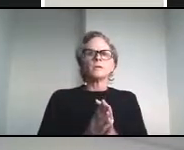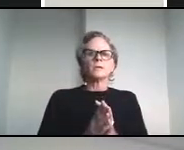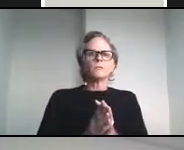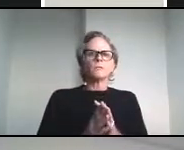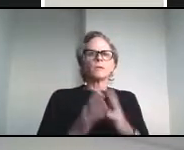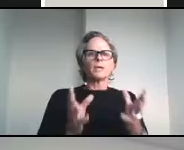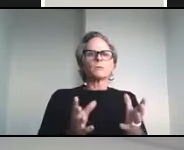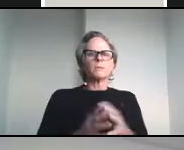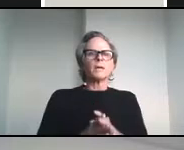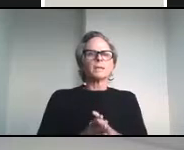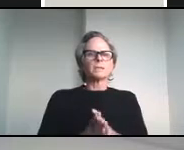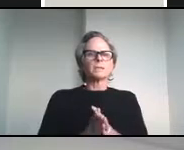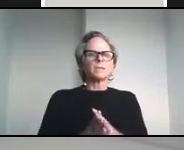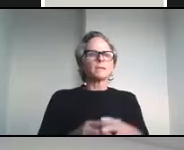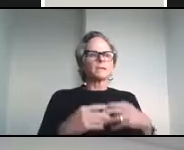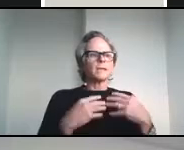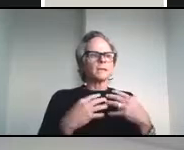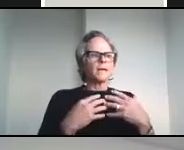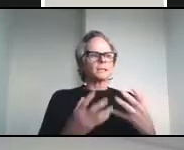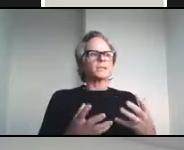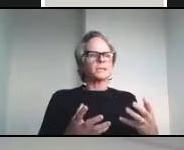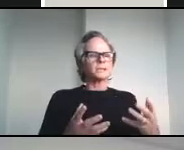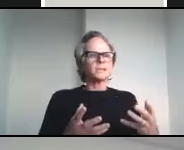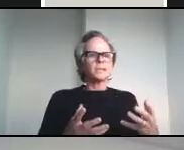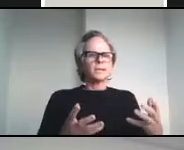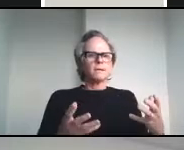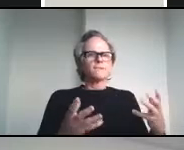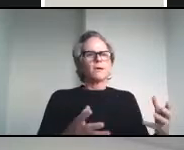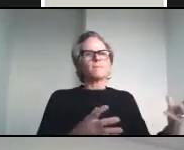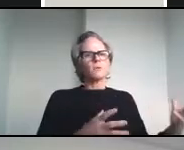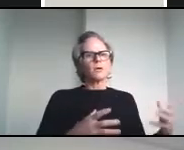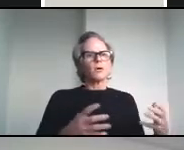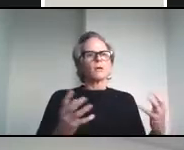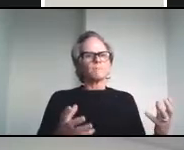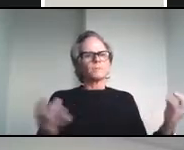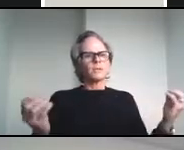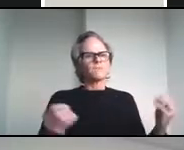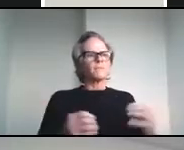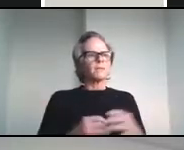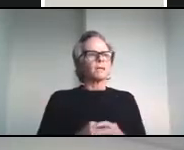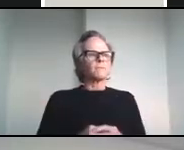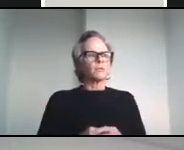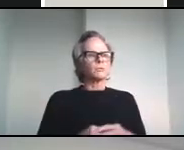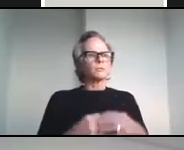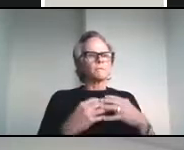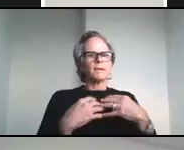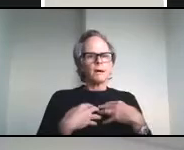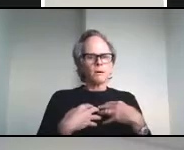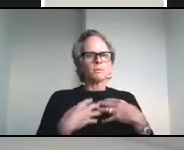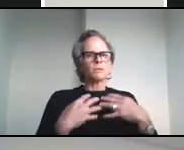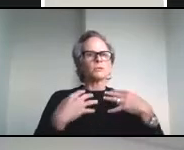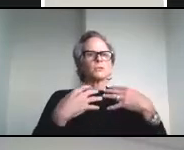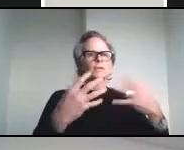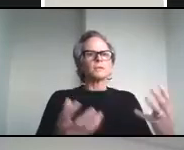Whereas what we think would be nice is that access from the Great Hall up the stair from the elevators, in